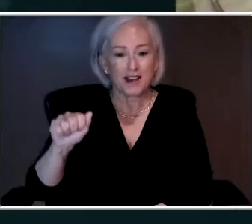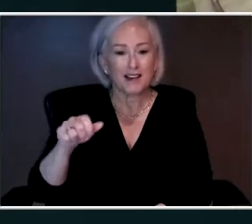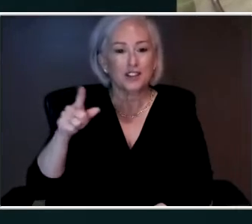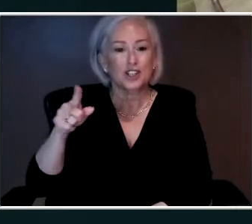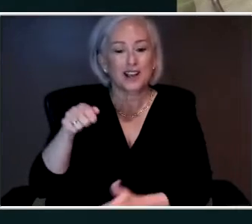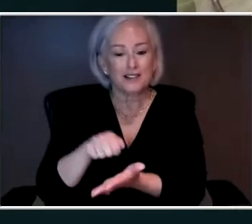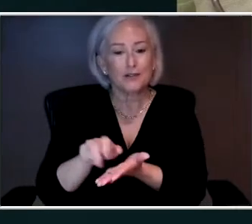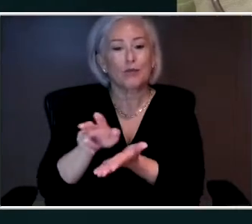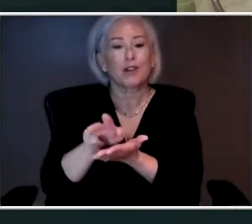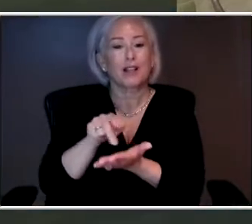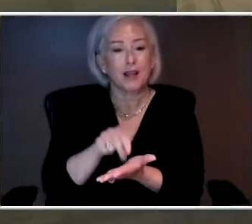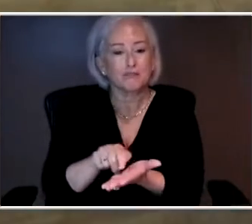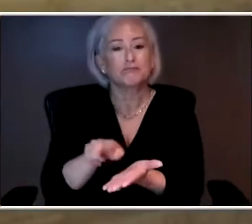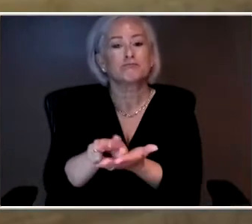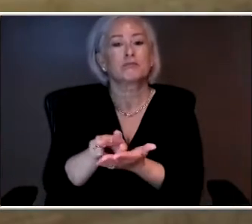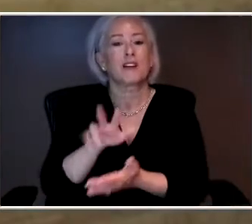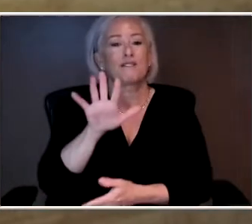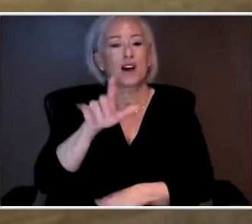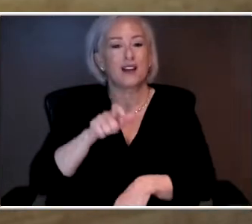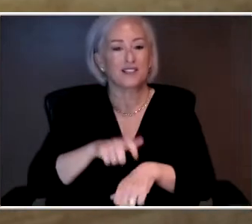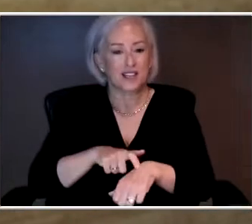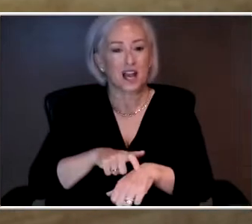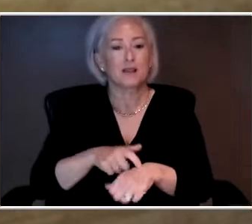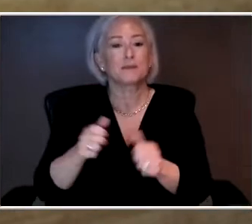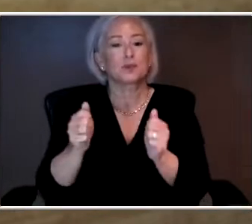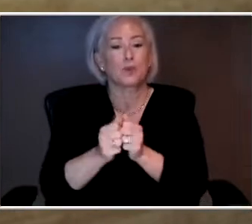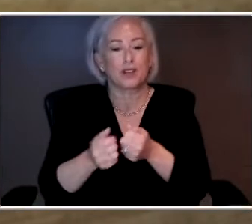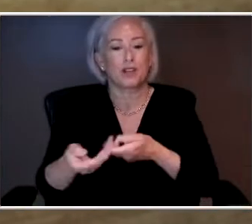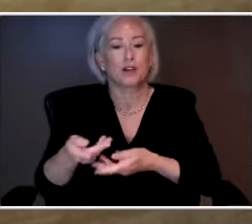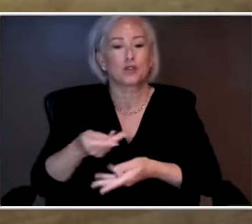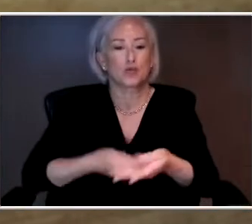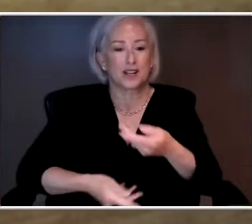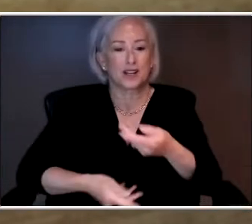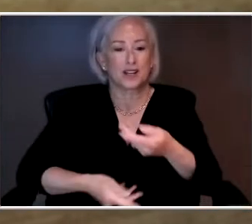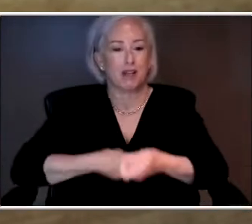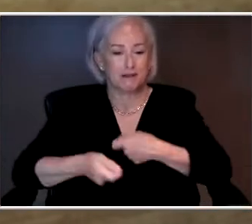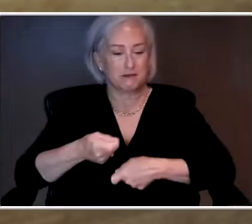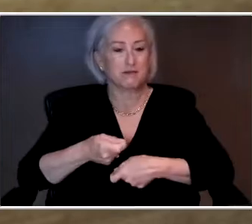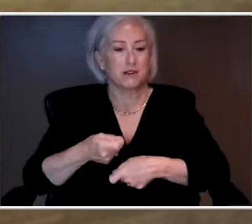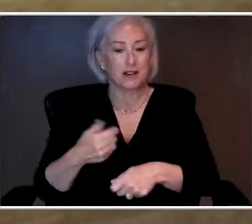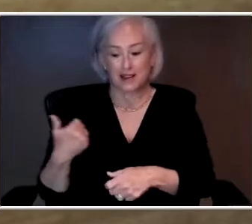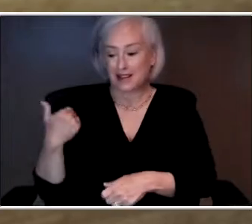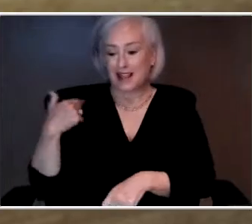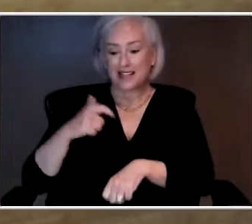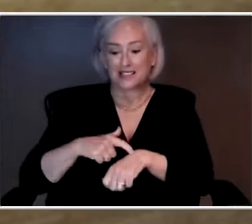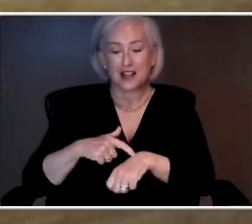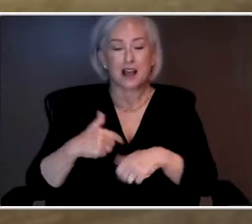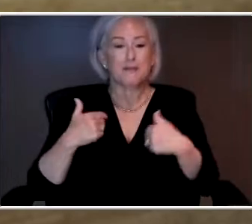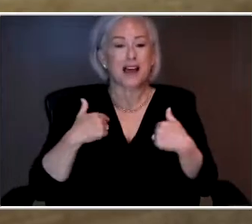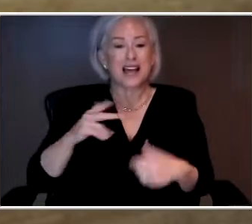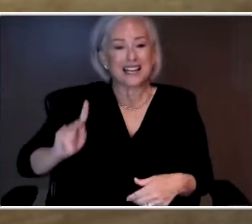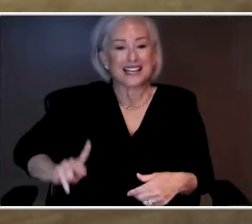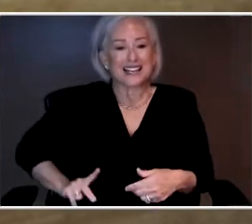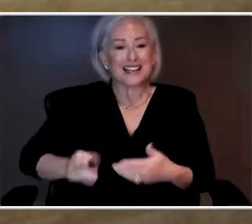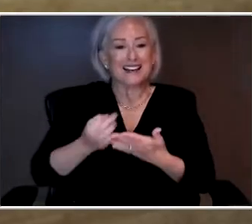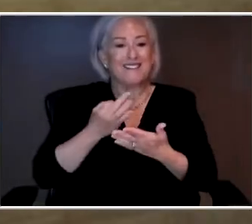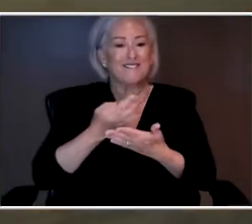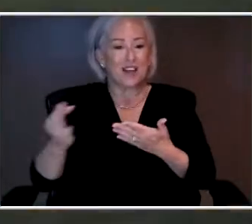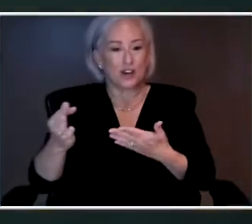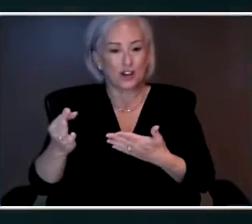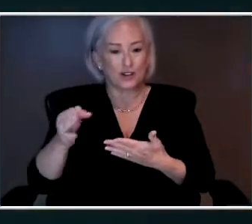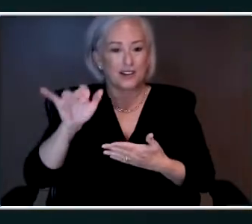those transplants. And then her last transplant at St. Jude, she got renal failure, and that's when she